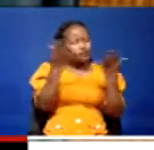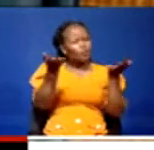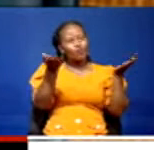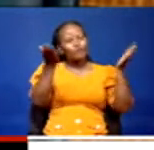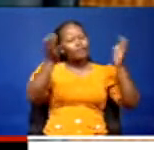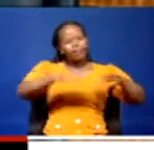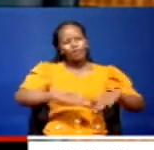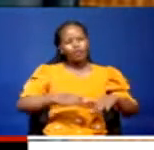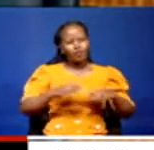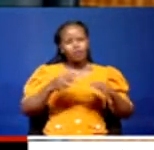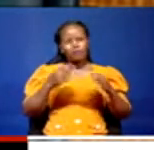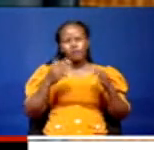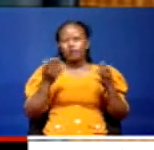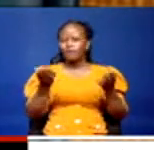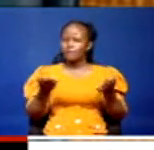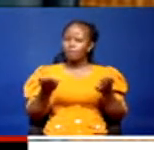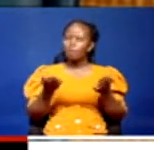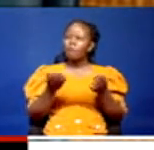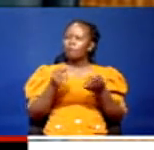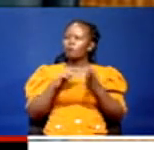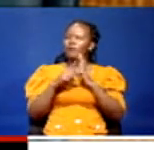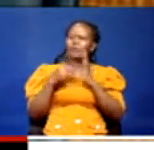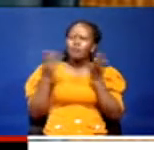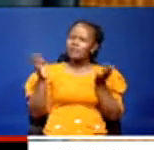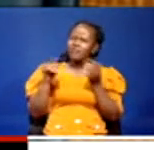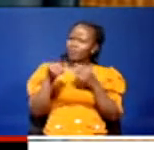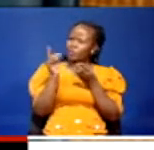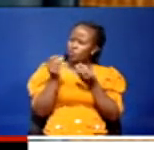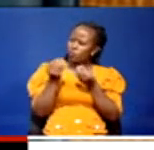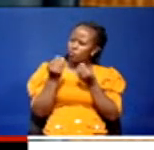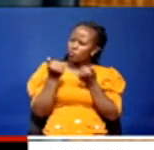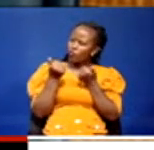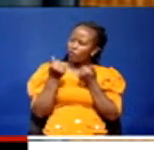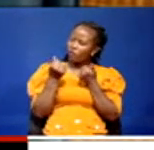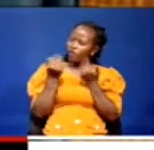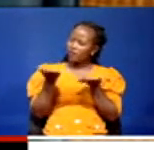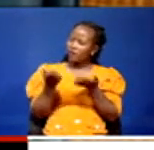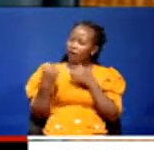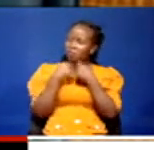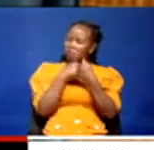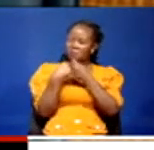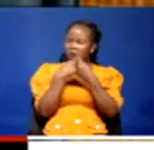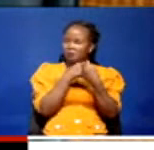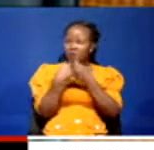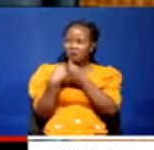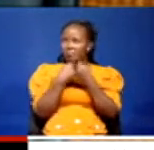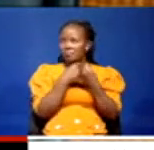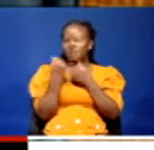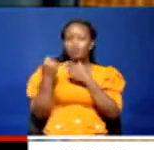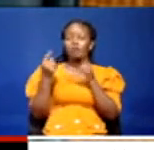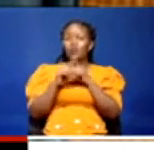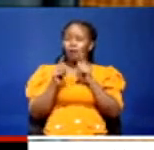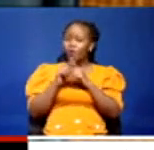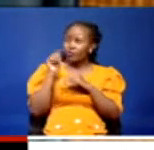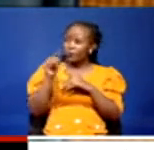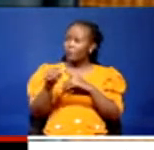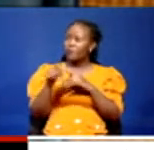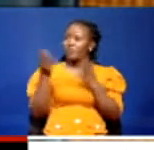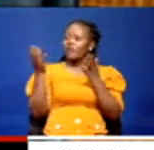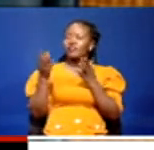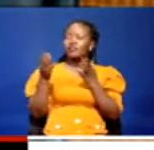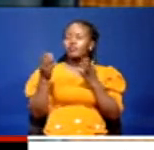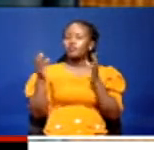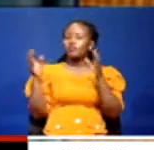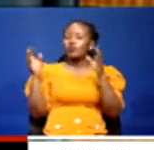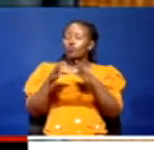there? Mm. I mean, how did you deal with this, challenges that you're facing? And is Maendeleo still as